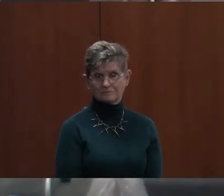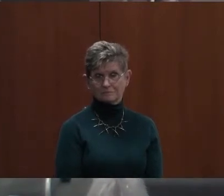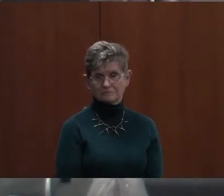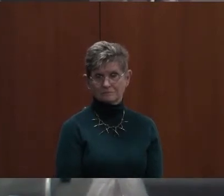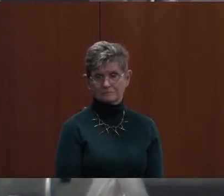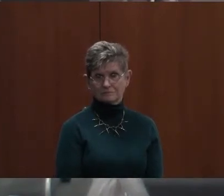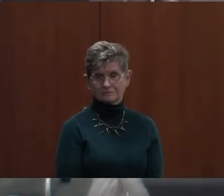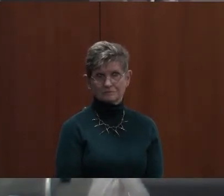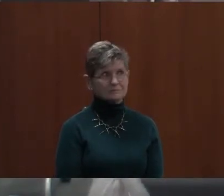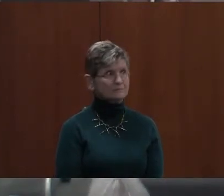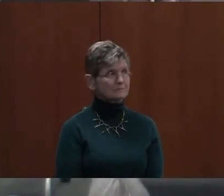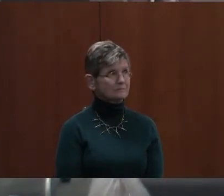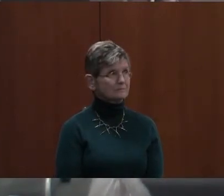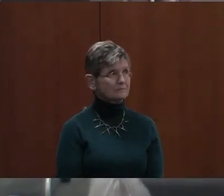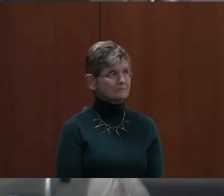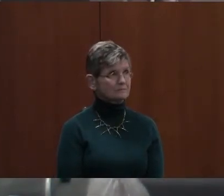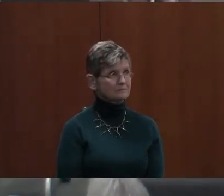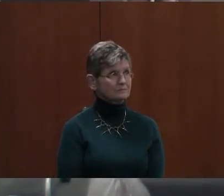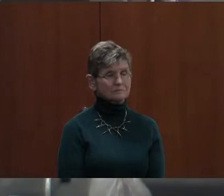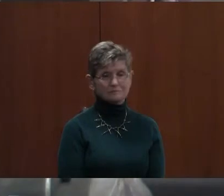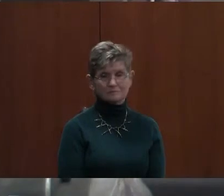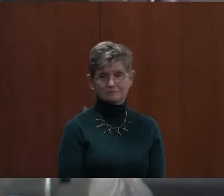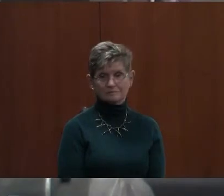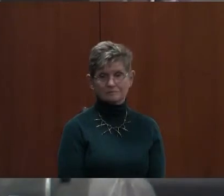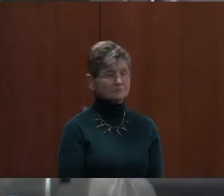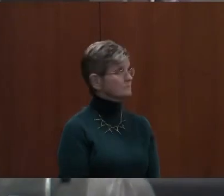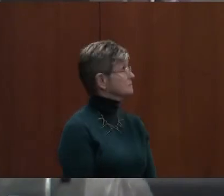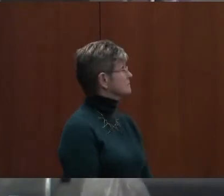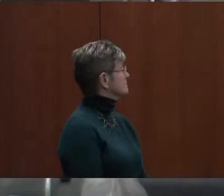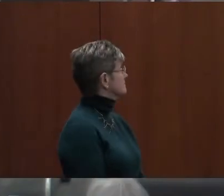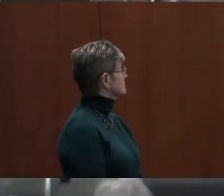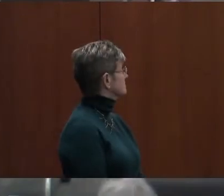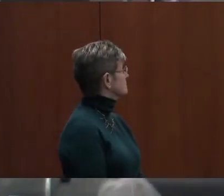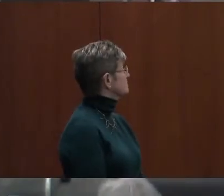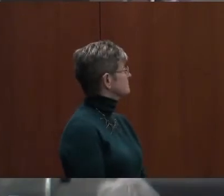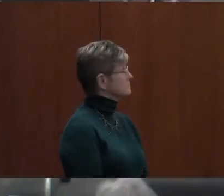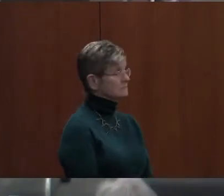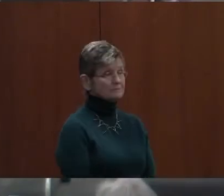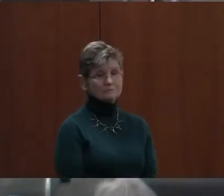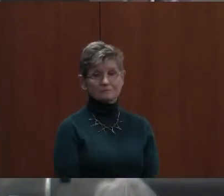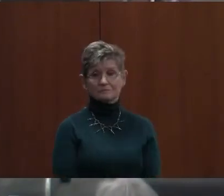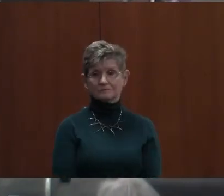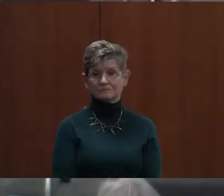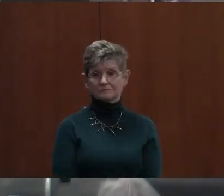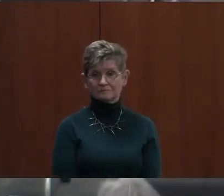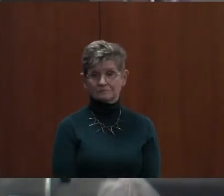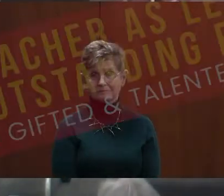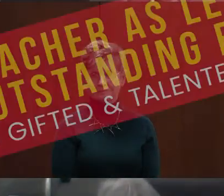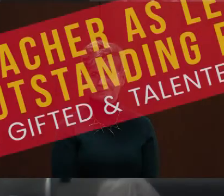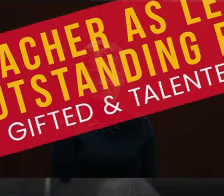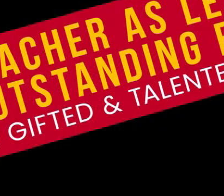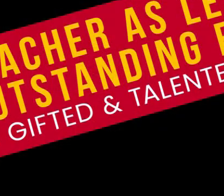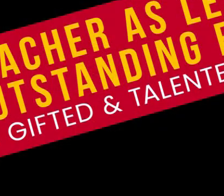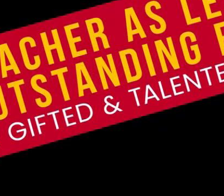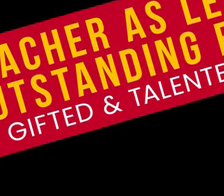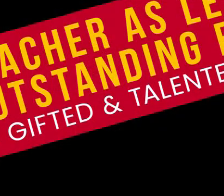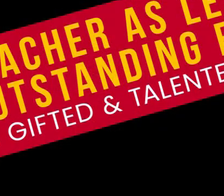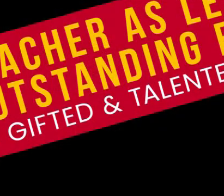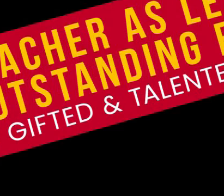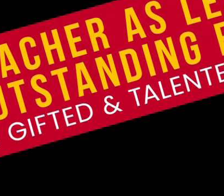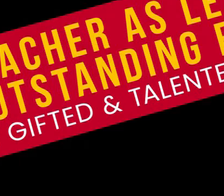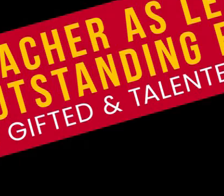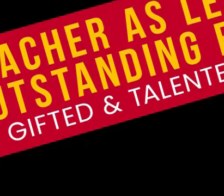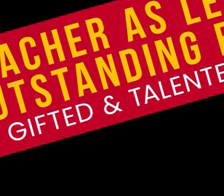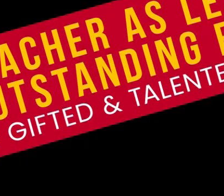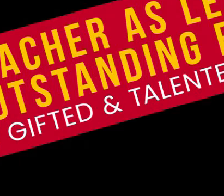teachers across the state with the award Outstanding Educator in Gifted and Talented Education, Teacher as Leader. These teachers